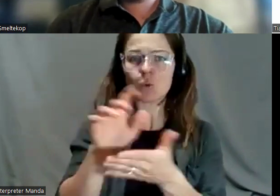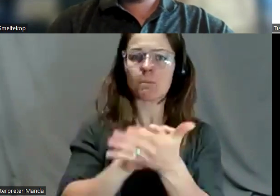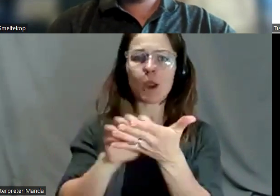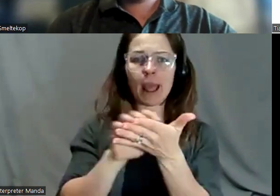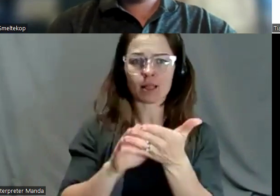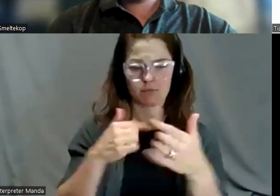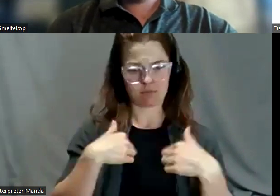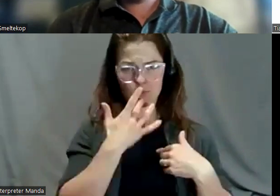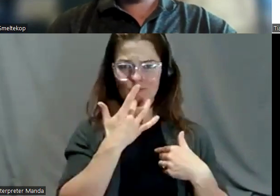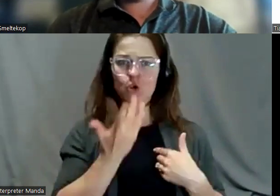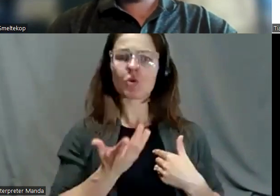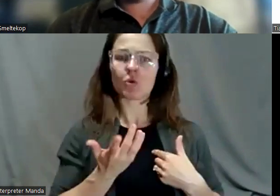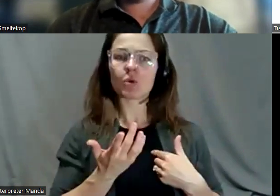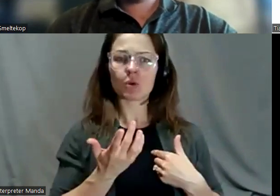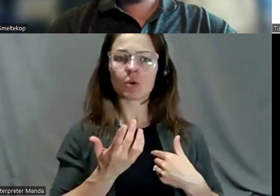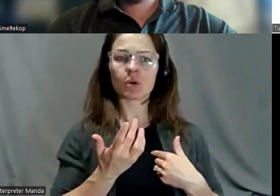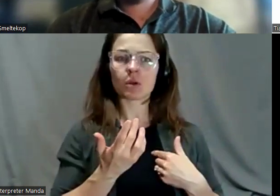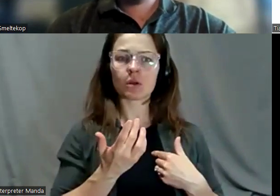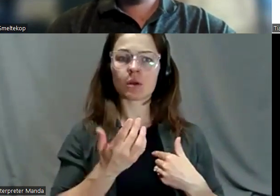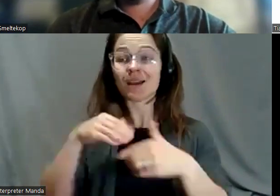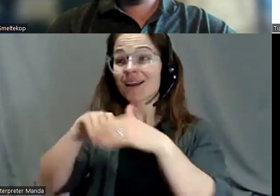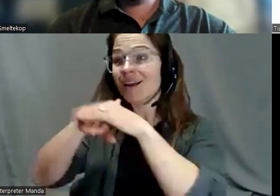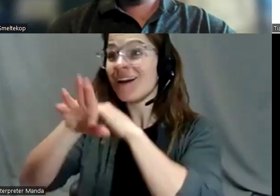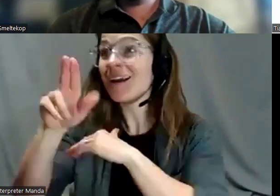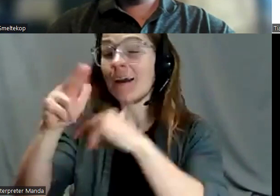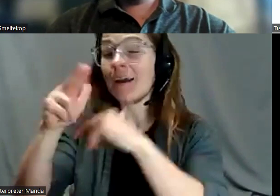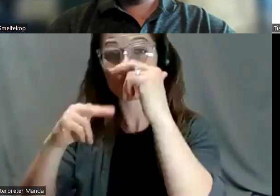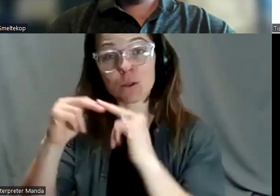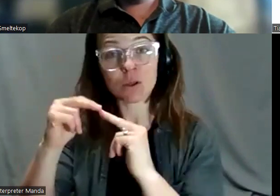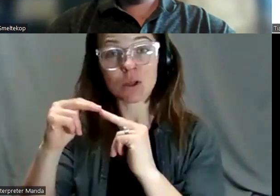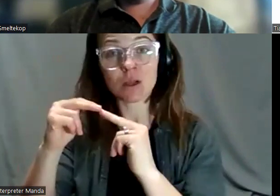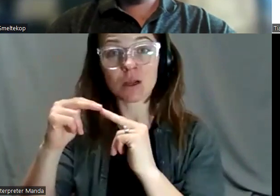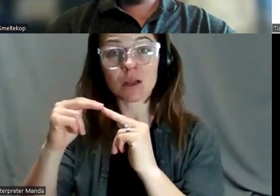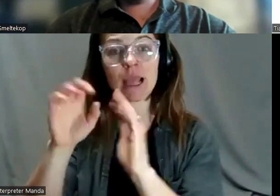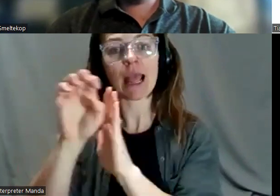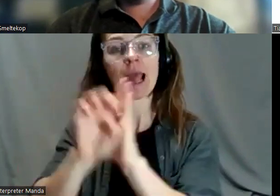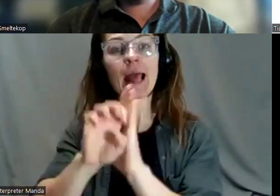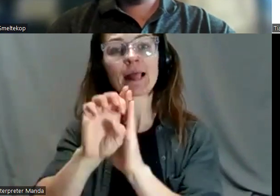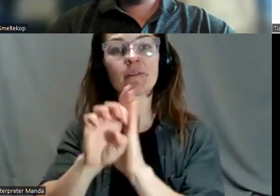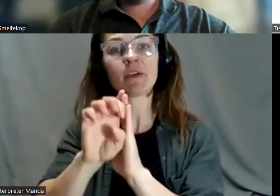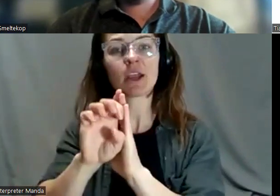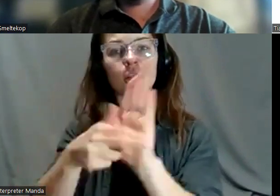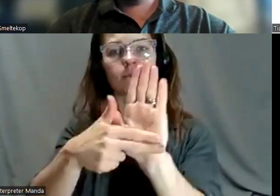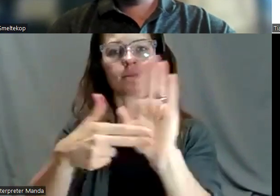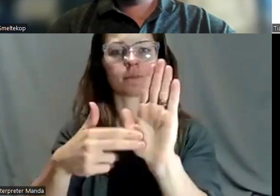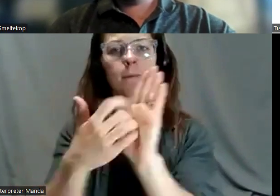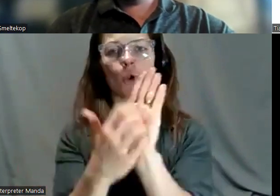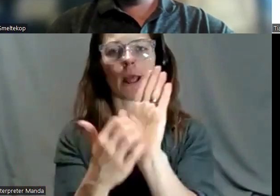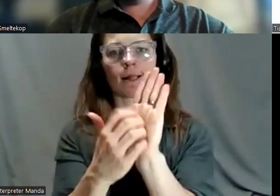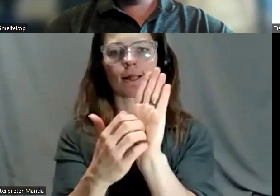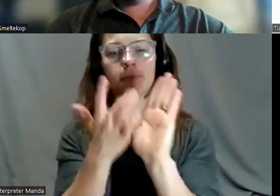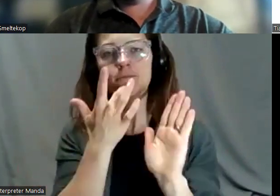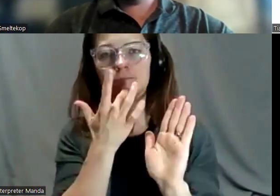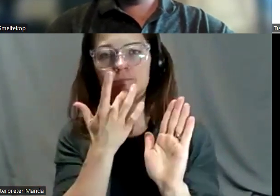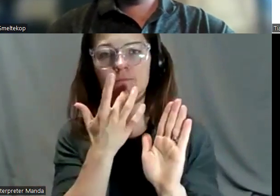I prefer. When I walk into a building, I want the elevators to be labeled in Braille so that I